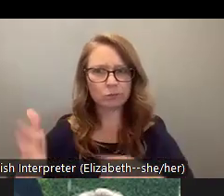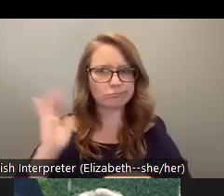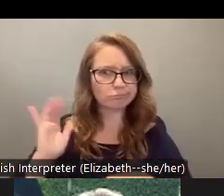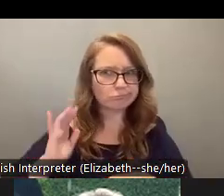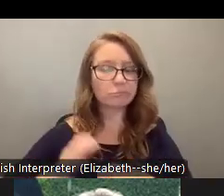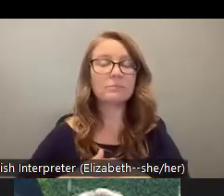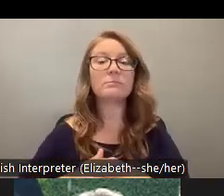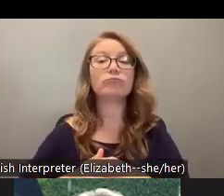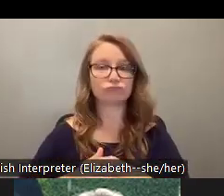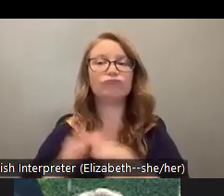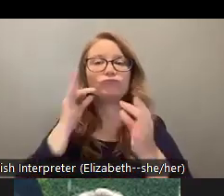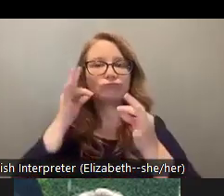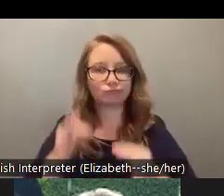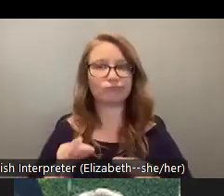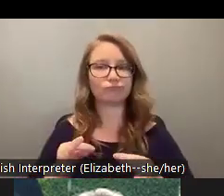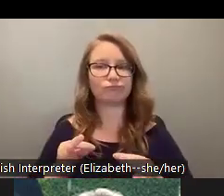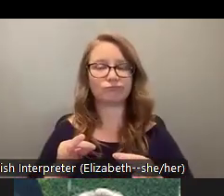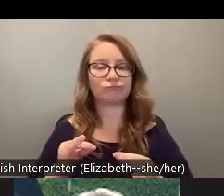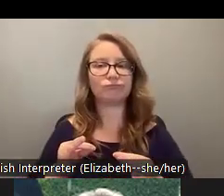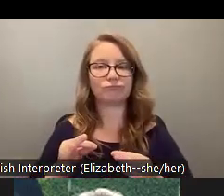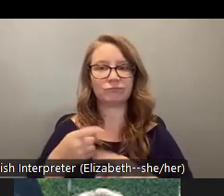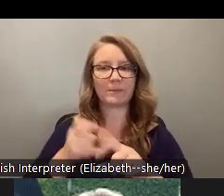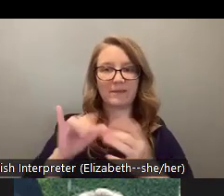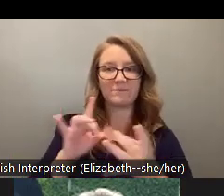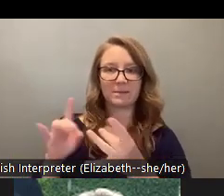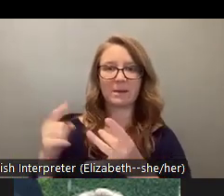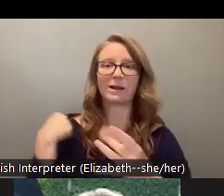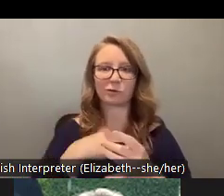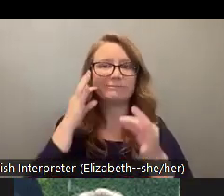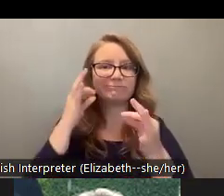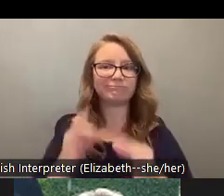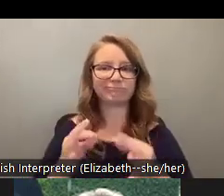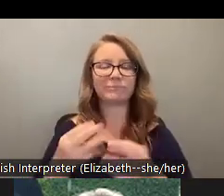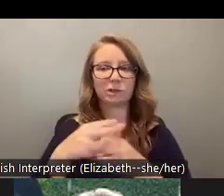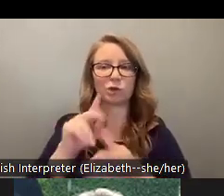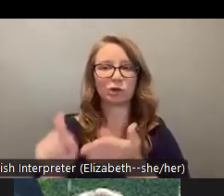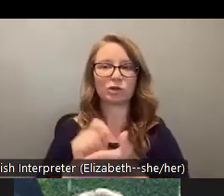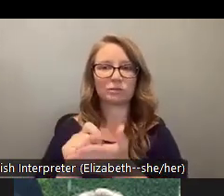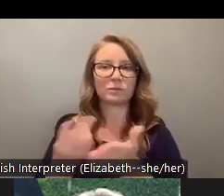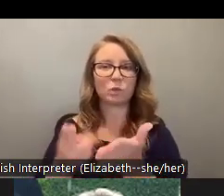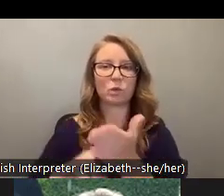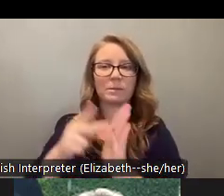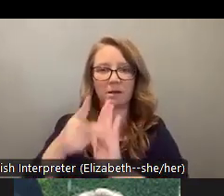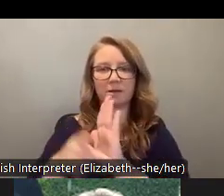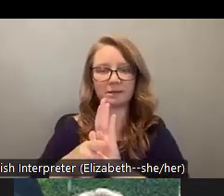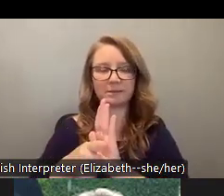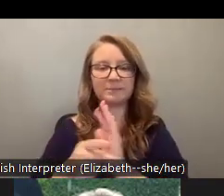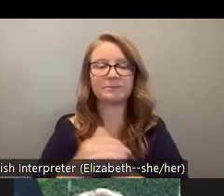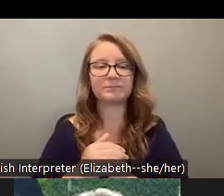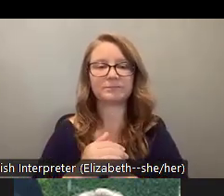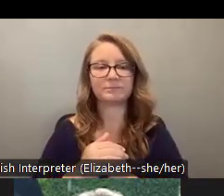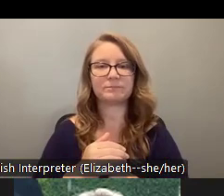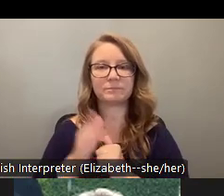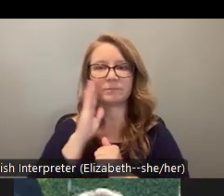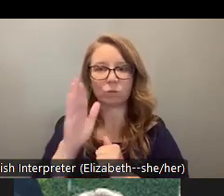from that decision based feedback, we were able to make a decision on our short-term enrollment policy. And we'll go ahead and get into those.